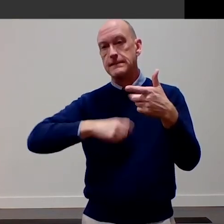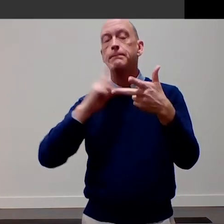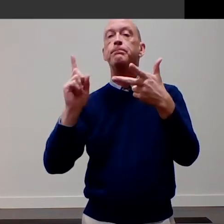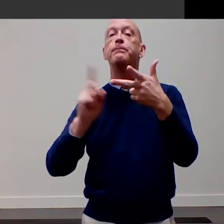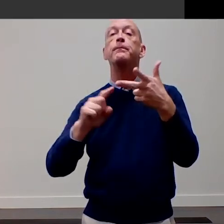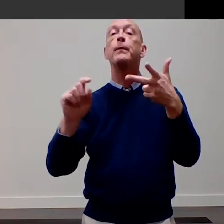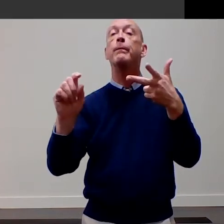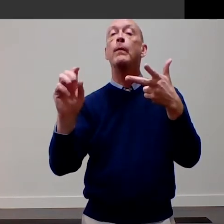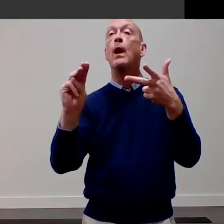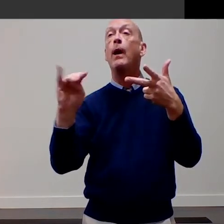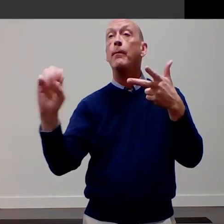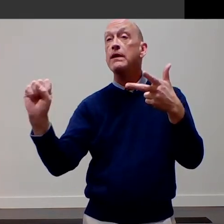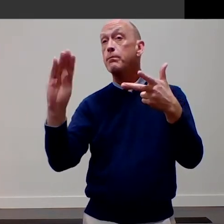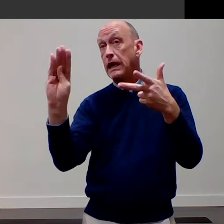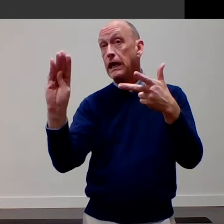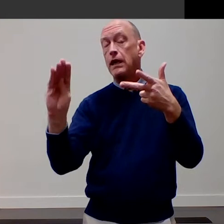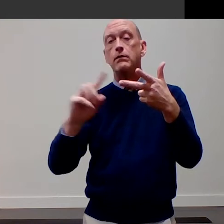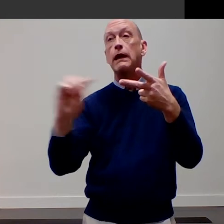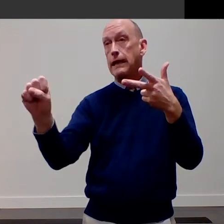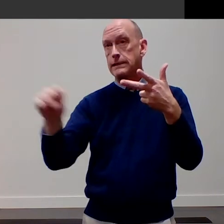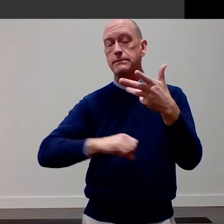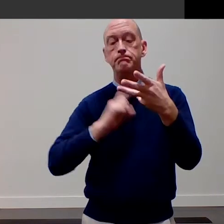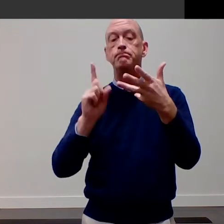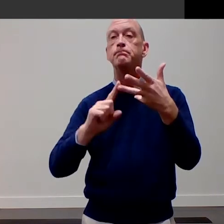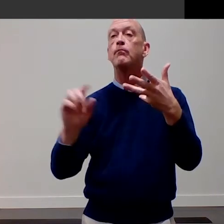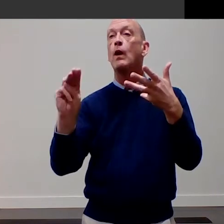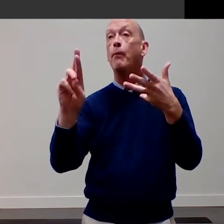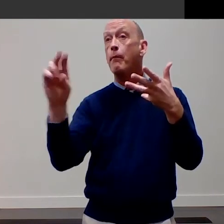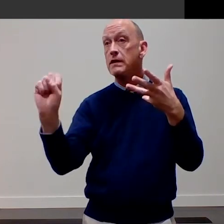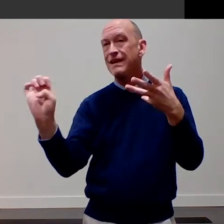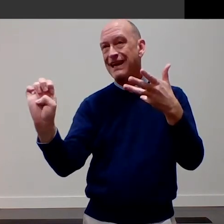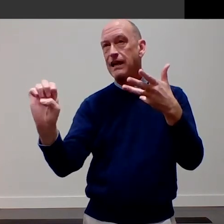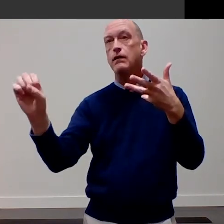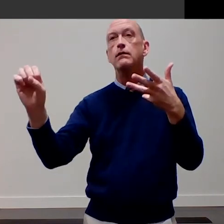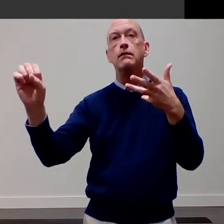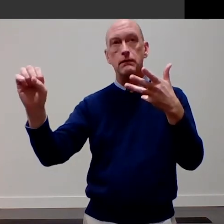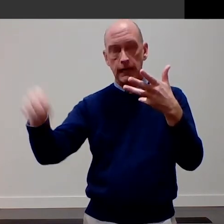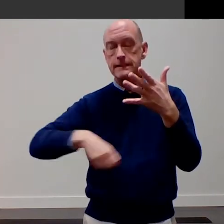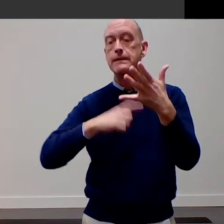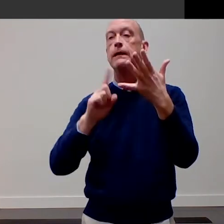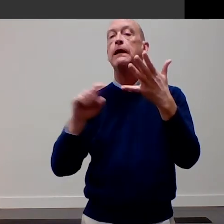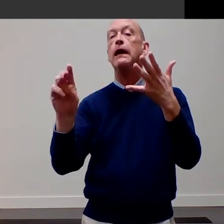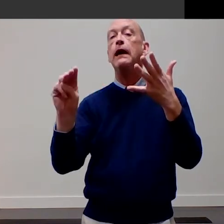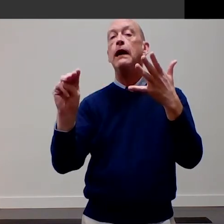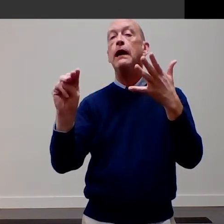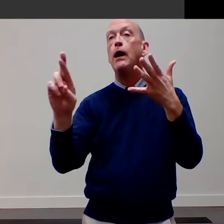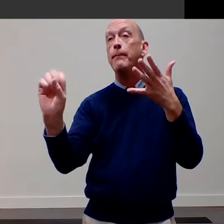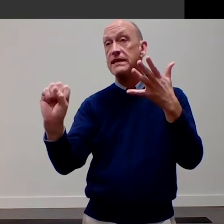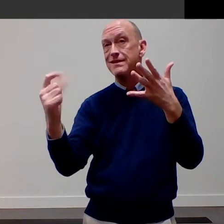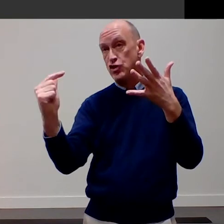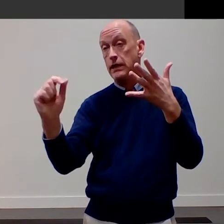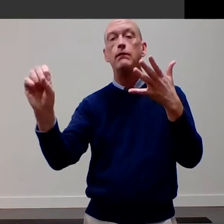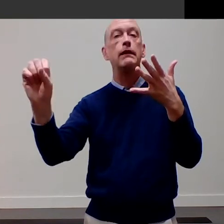Yes. Ms. Barnes? Yes. Mrs. Eichenberg? Yes. Mrs.